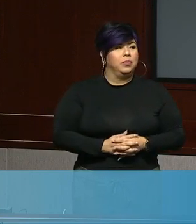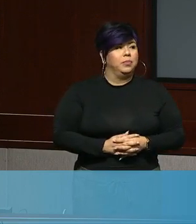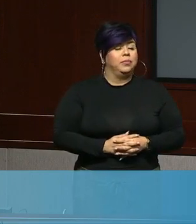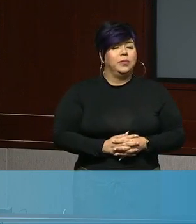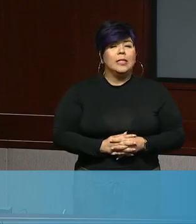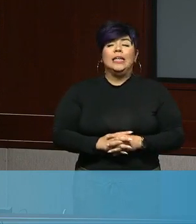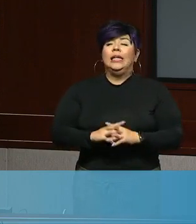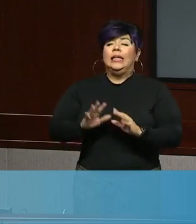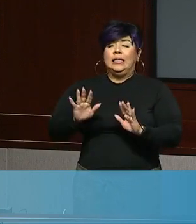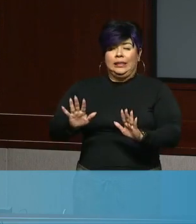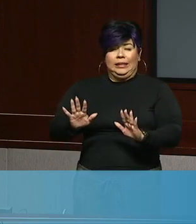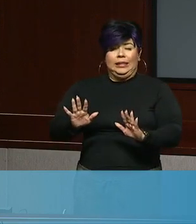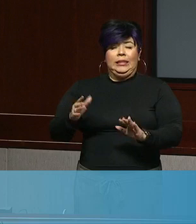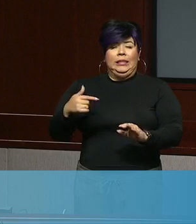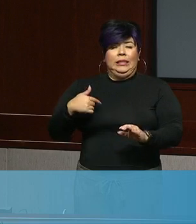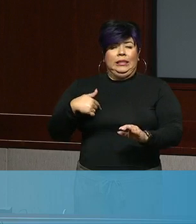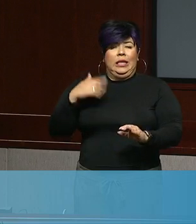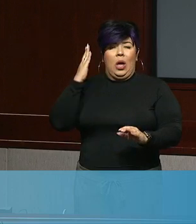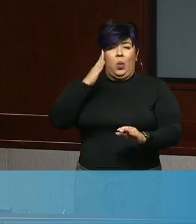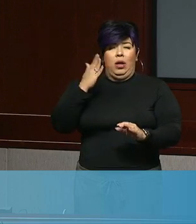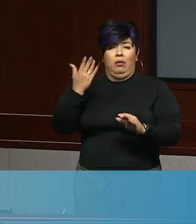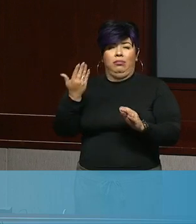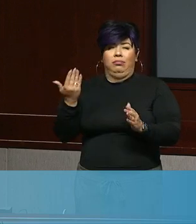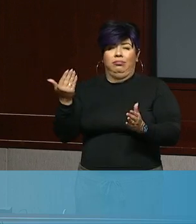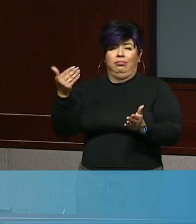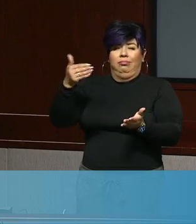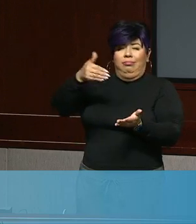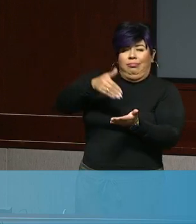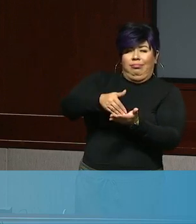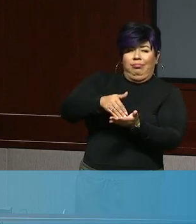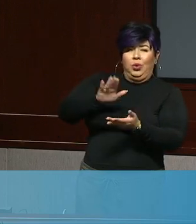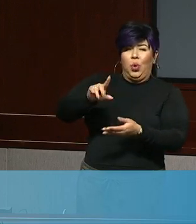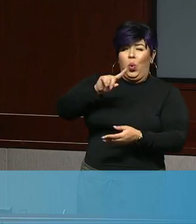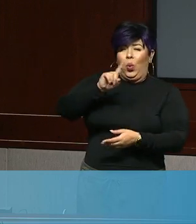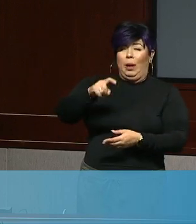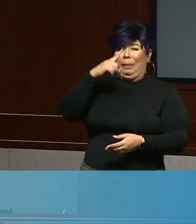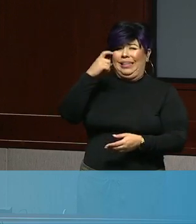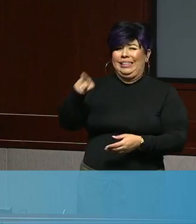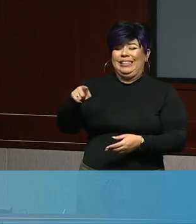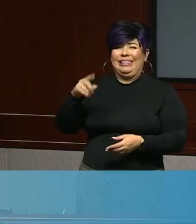Okay, Carrie, I'm going to restate your question. Sorry, the audio is a little low, so